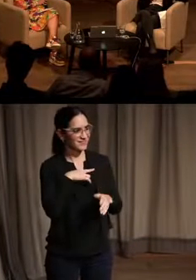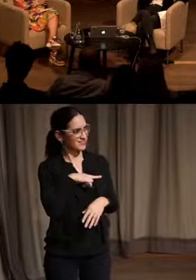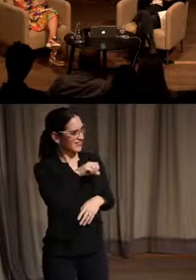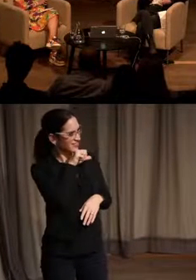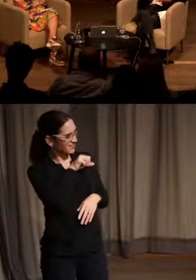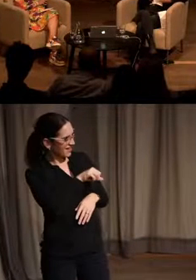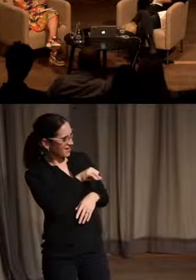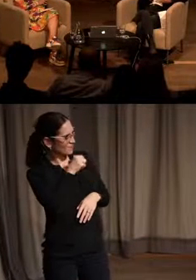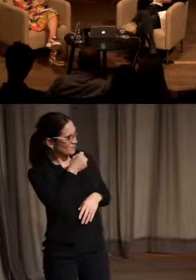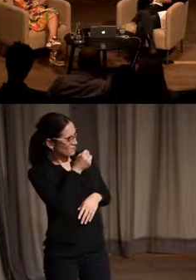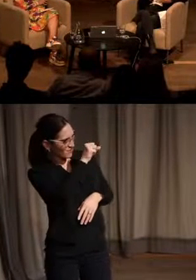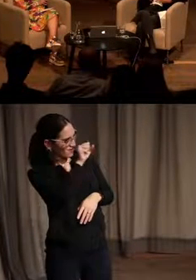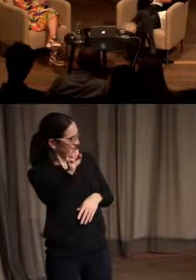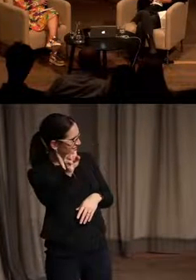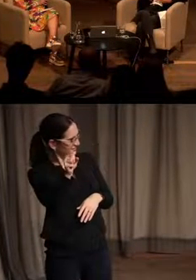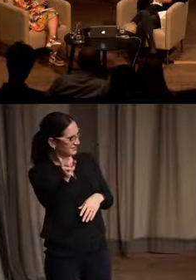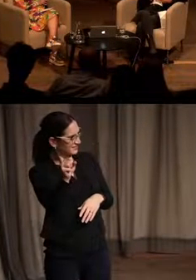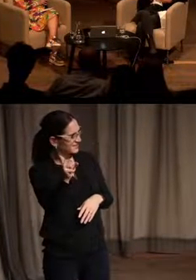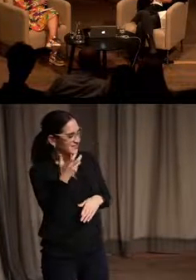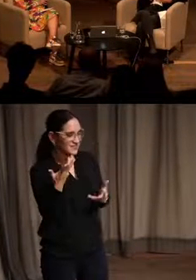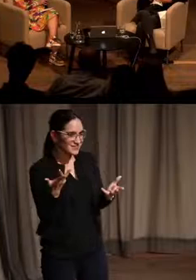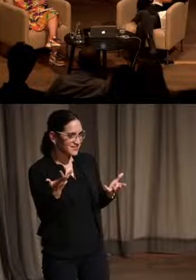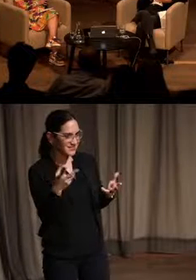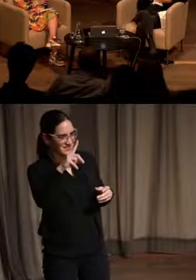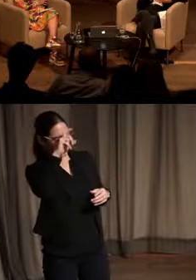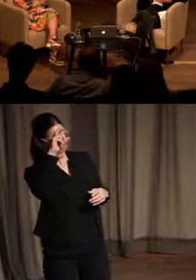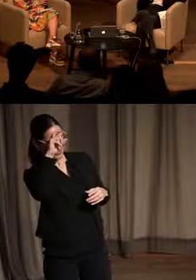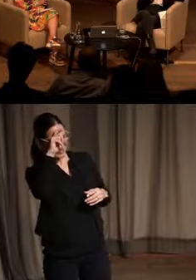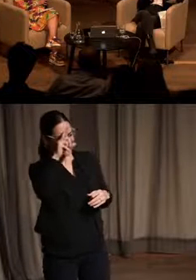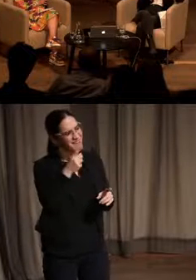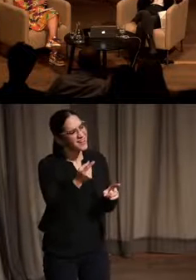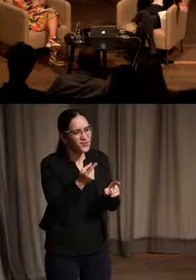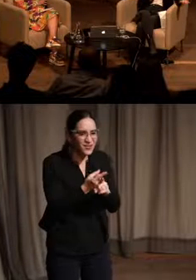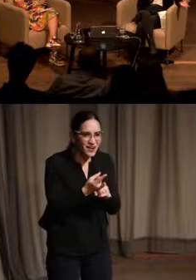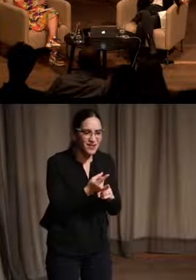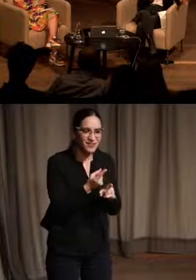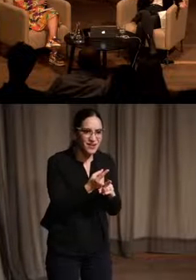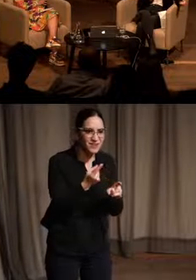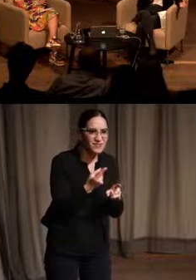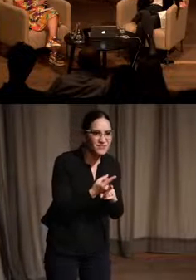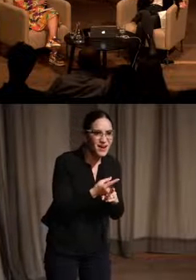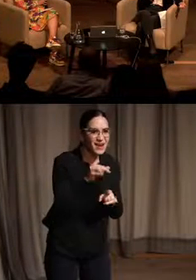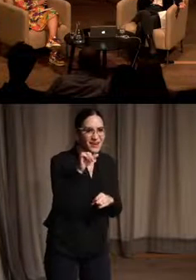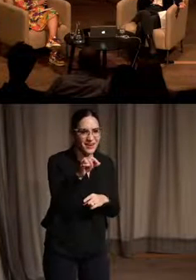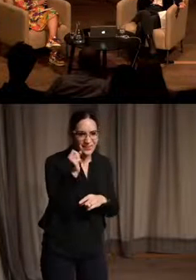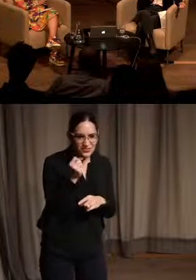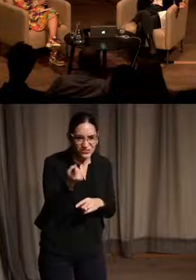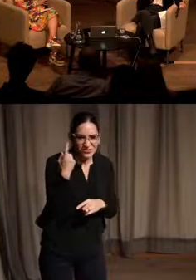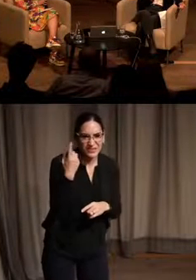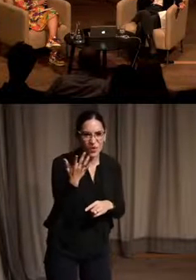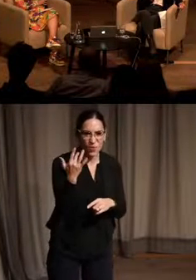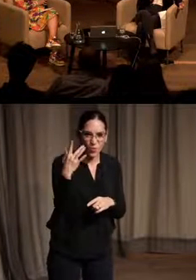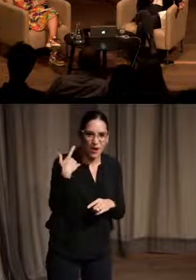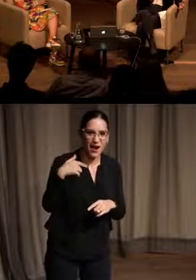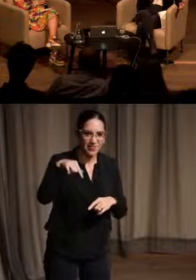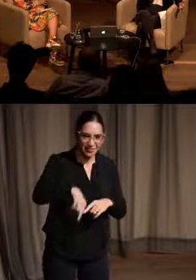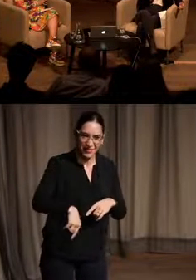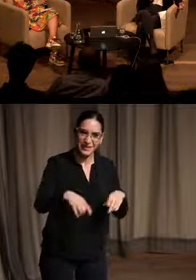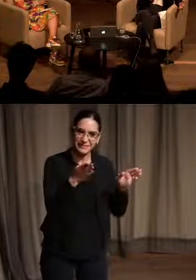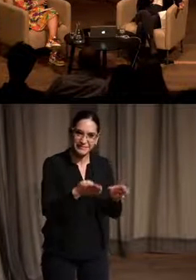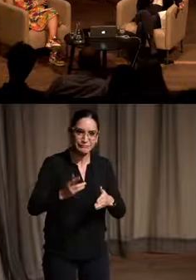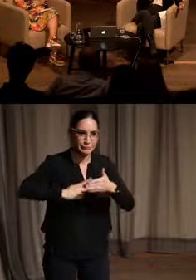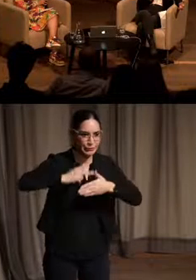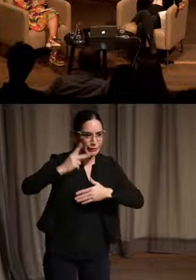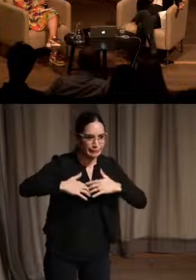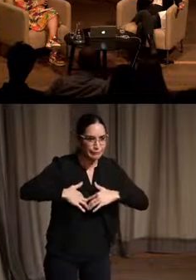the materiality of protest. And I was like, oh, right, like that's what is the foundation for this. And then I started